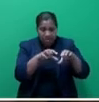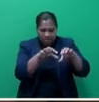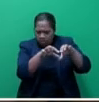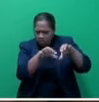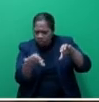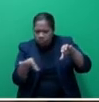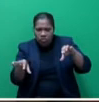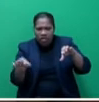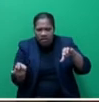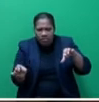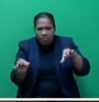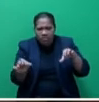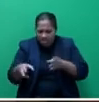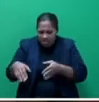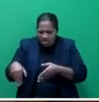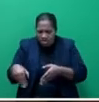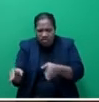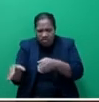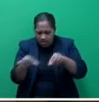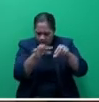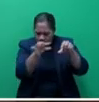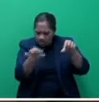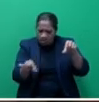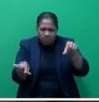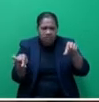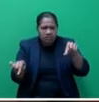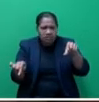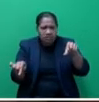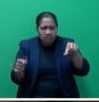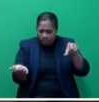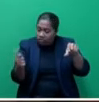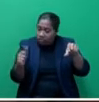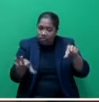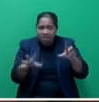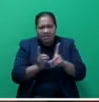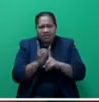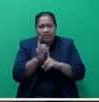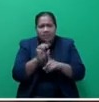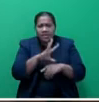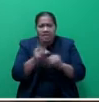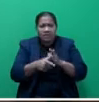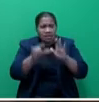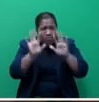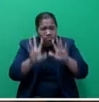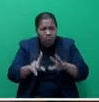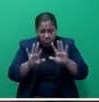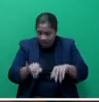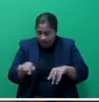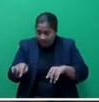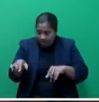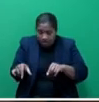through Mataika, part of what is already being developed. And every time it rains, it floods the